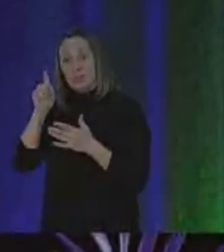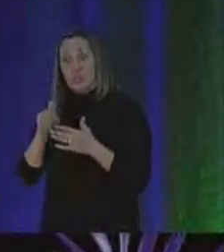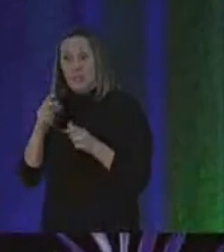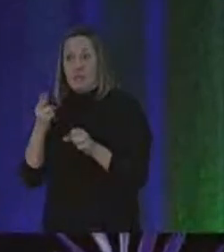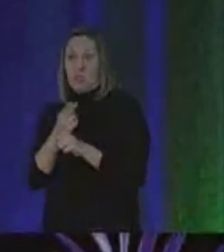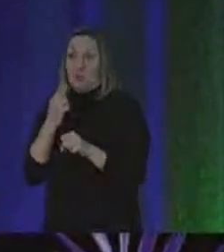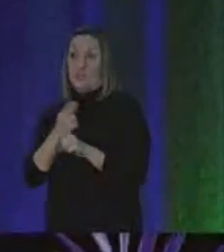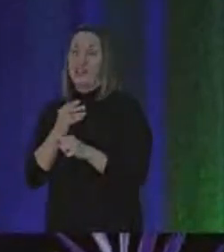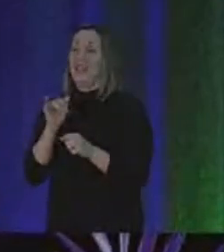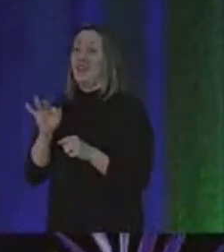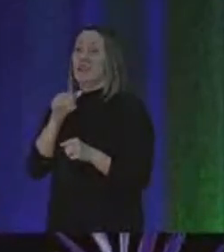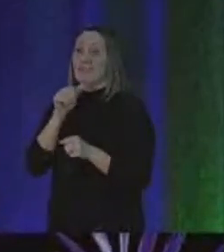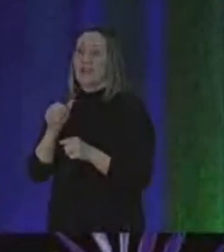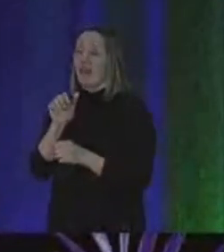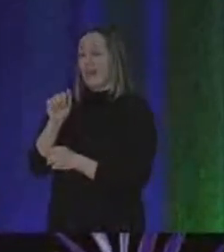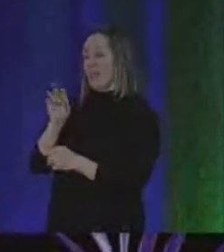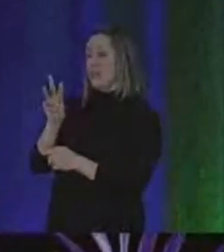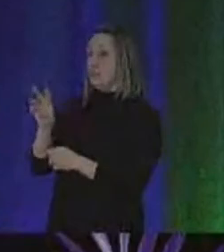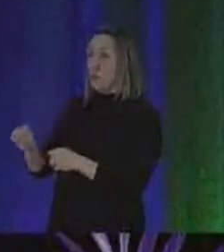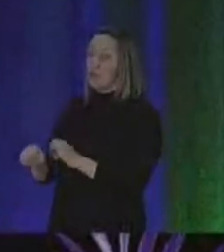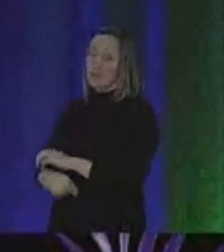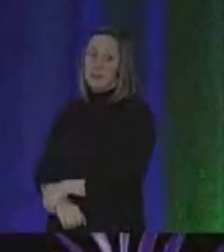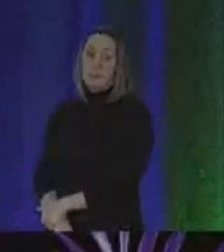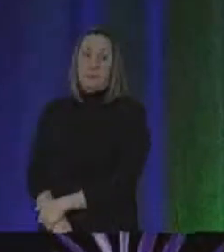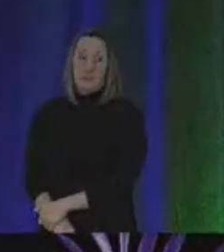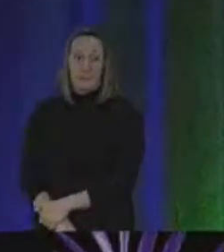using, even if they aren't AWS.